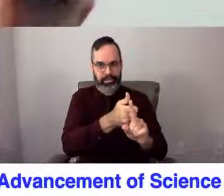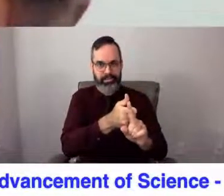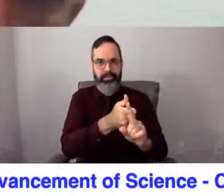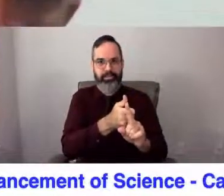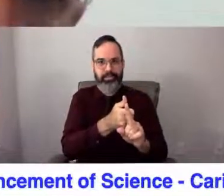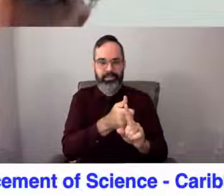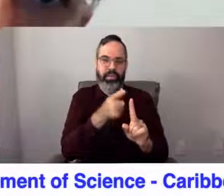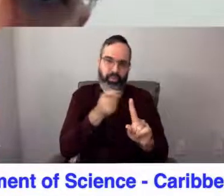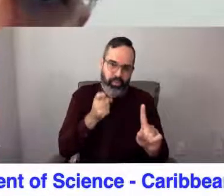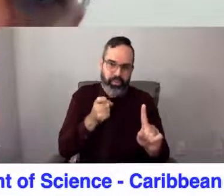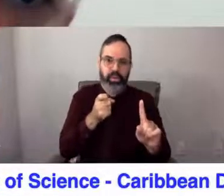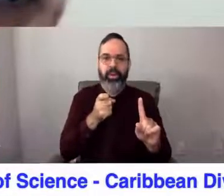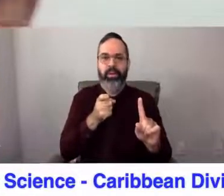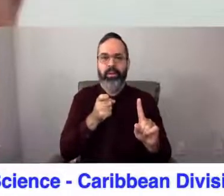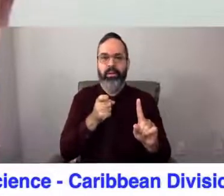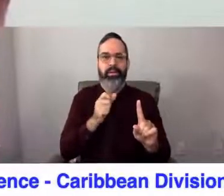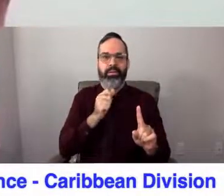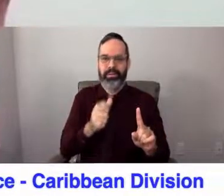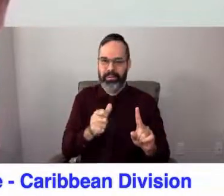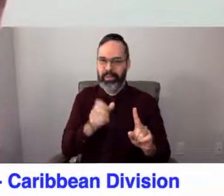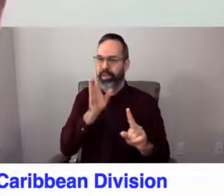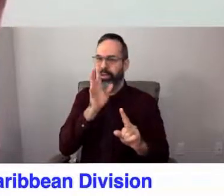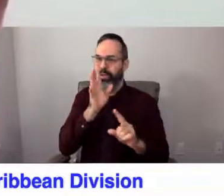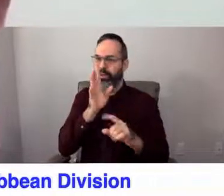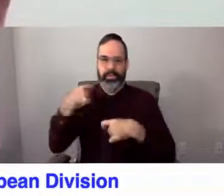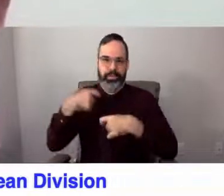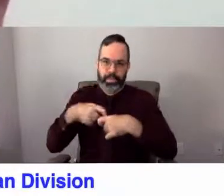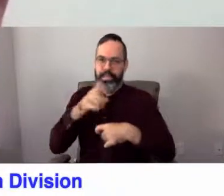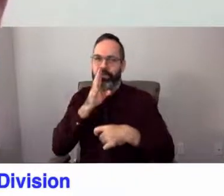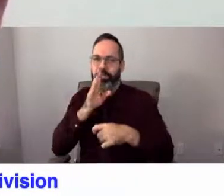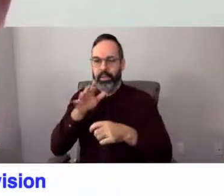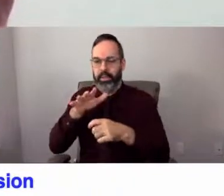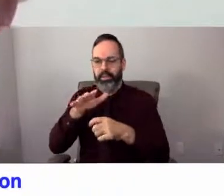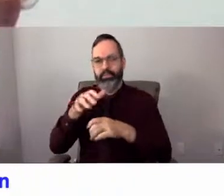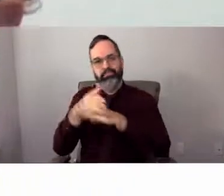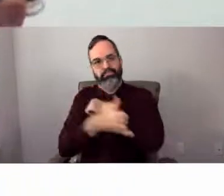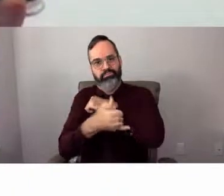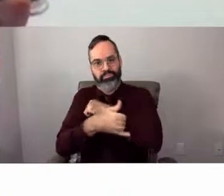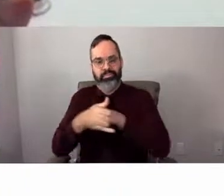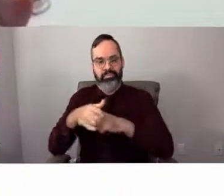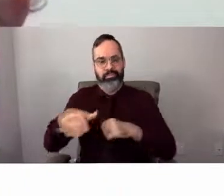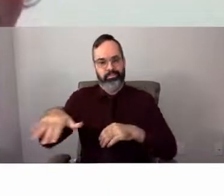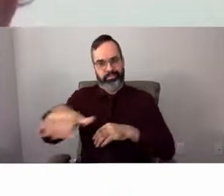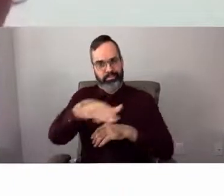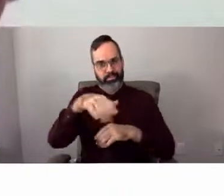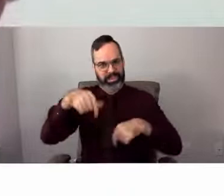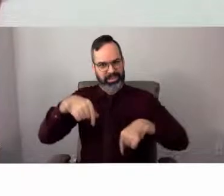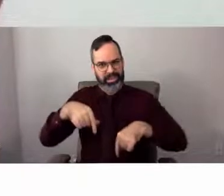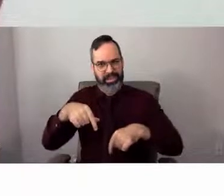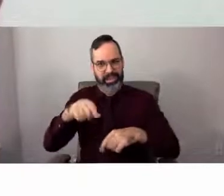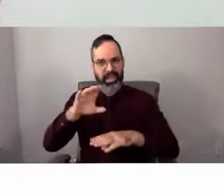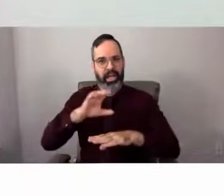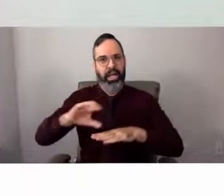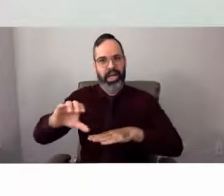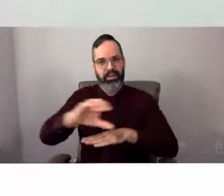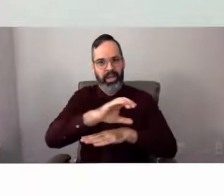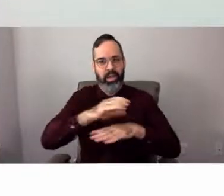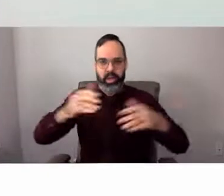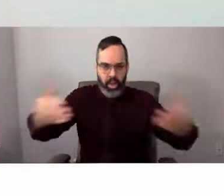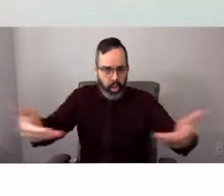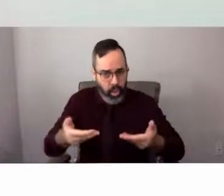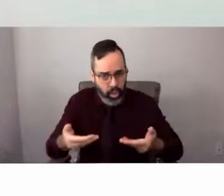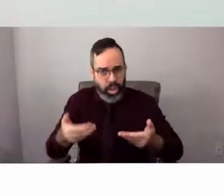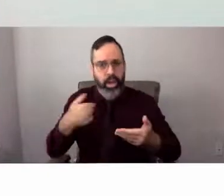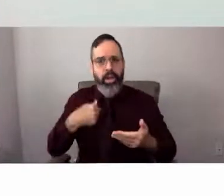from non-Spanish speaking countries along the Caribbean. We welcome them to this conference, and we're very happy that